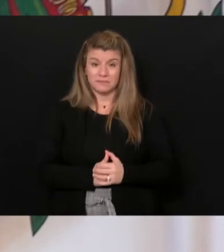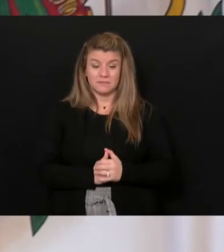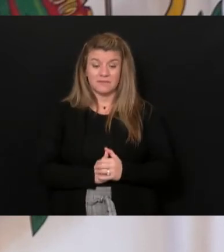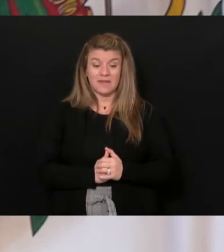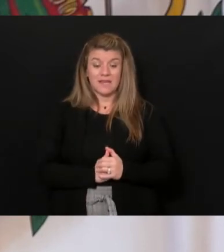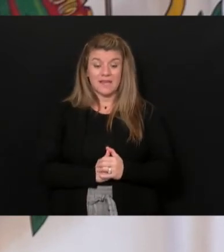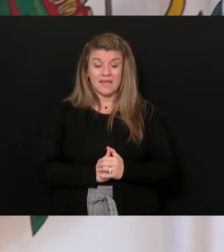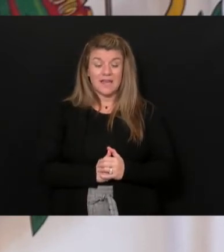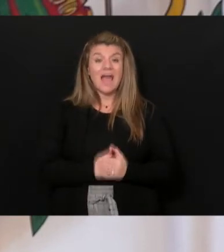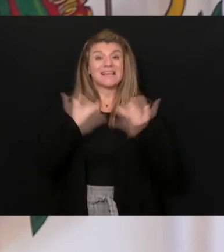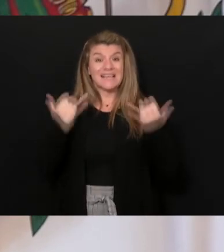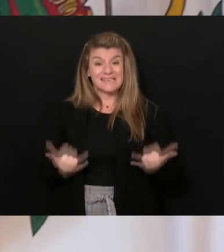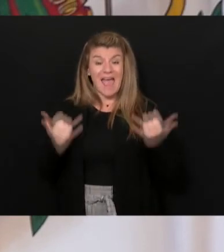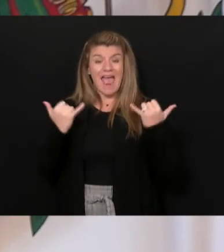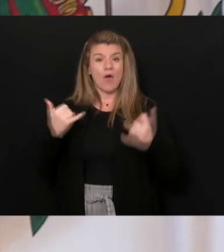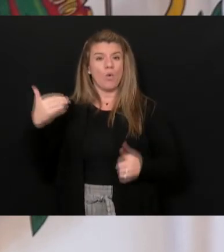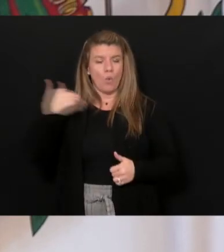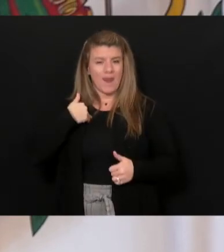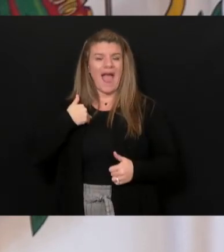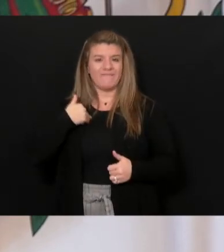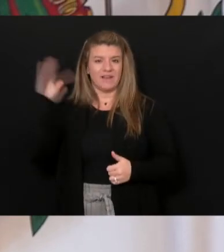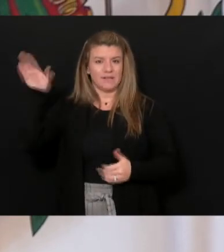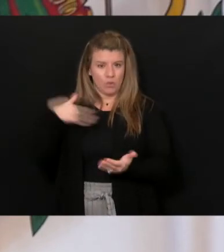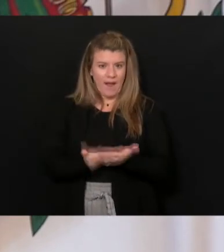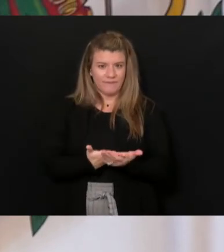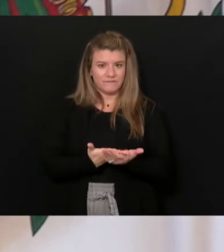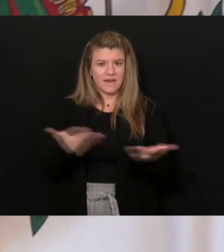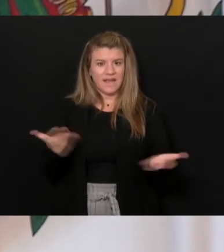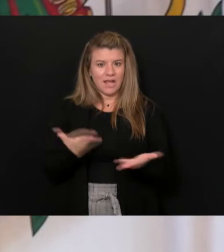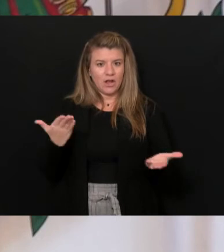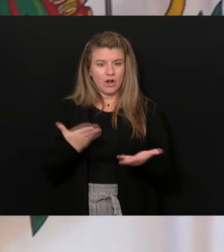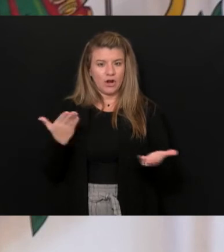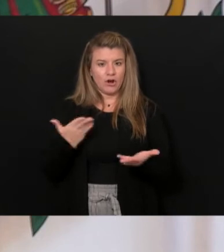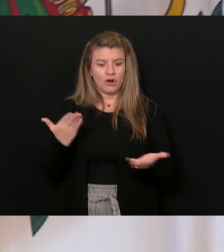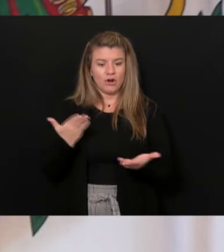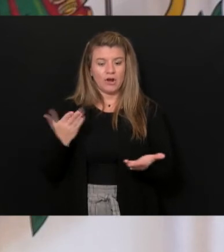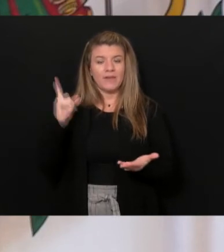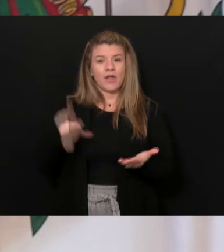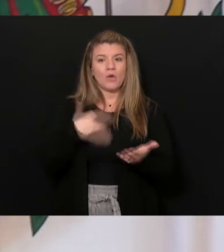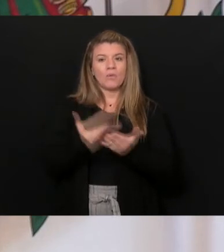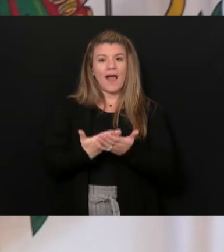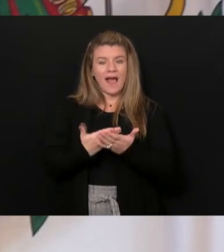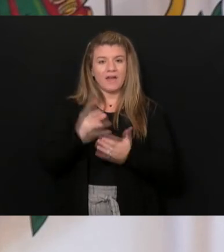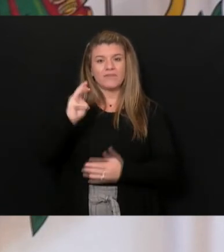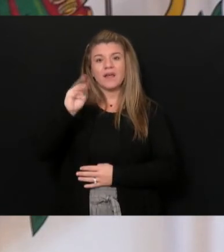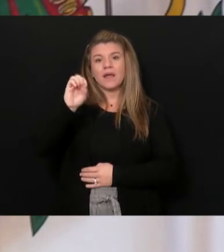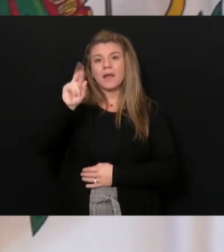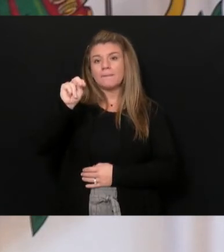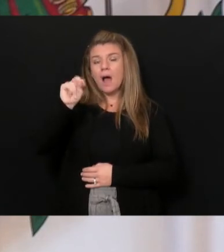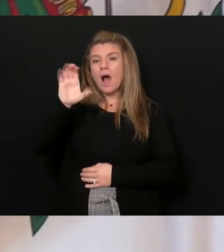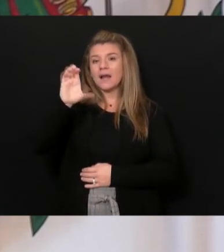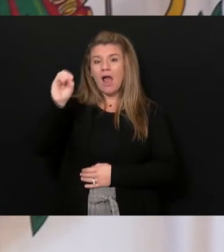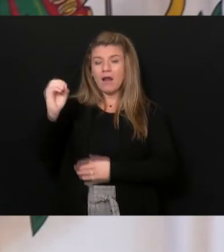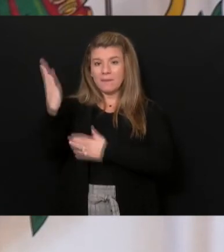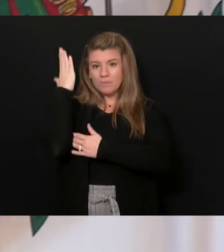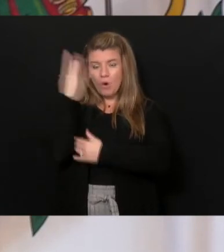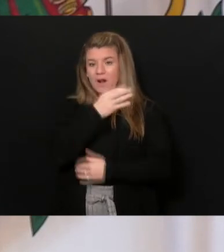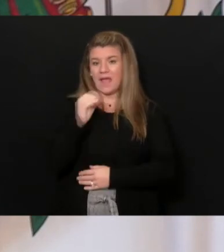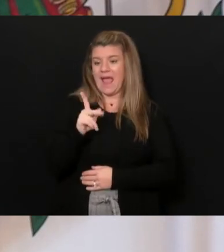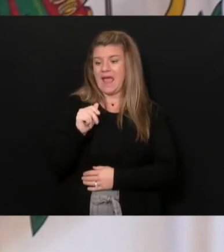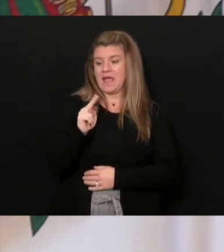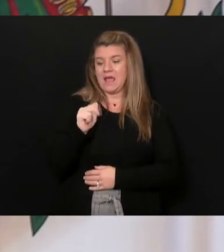we have vaccine right now in the state of West Virginia. They came into Mon County this morning, and they came into Kanawha County, and we're going just